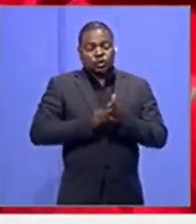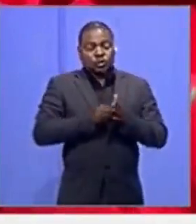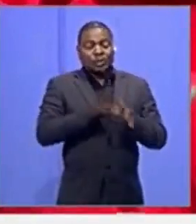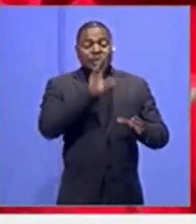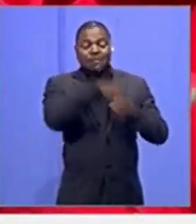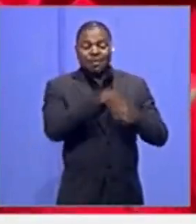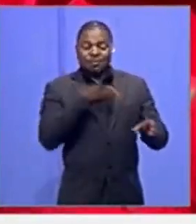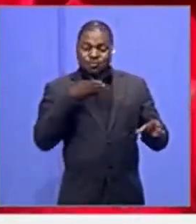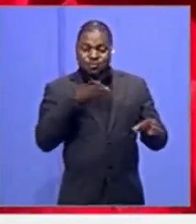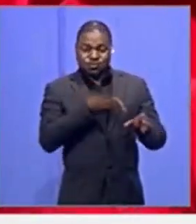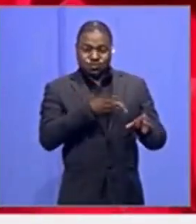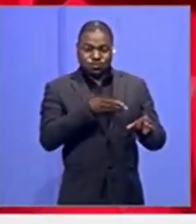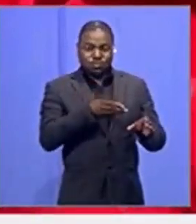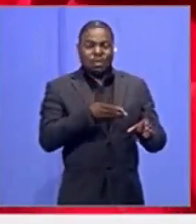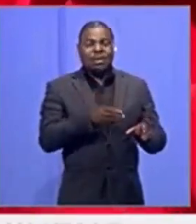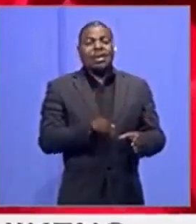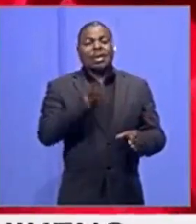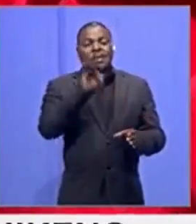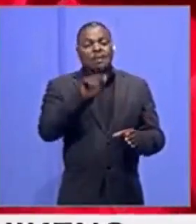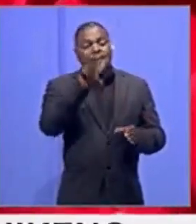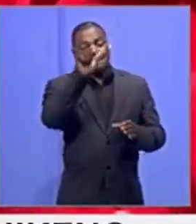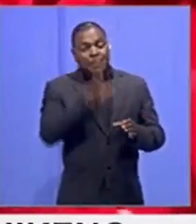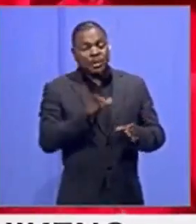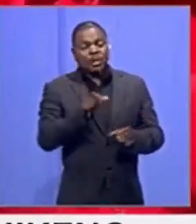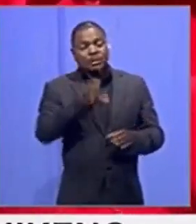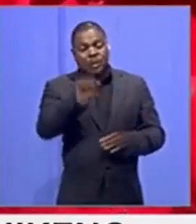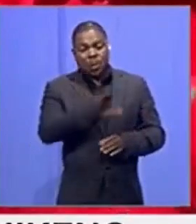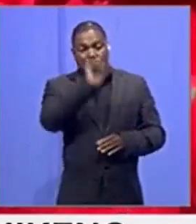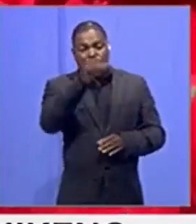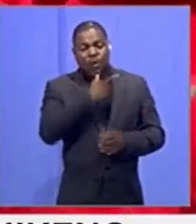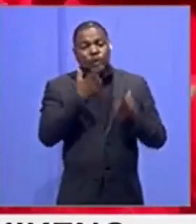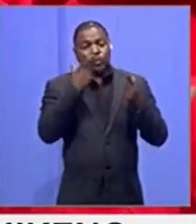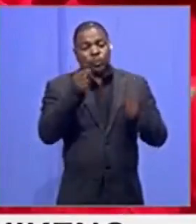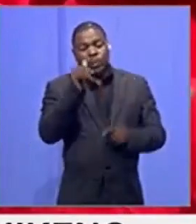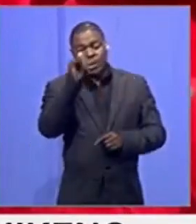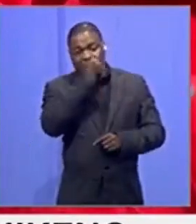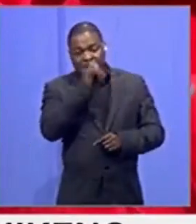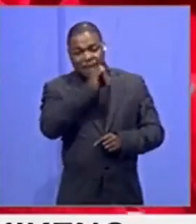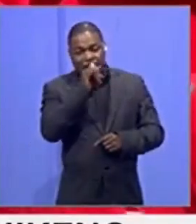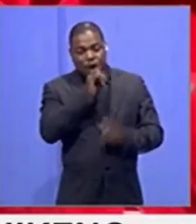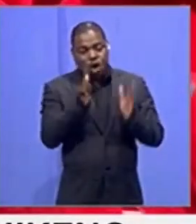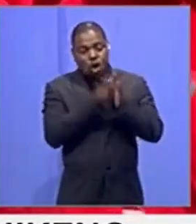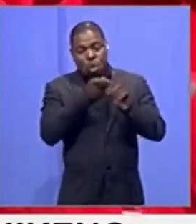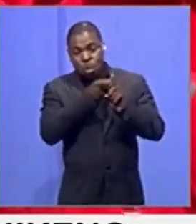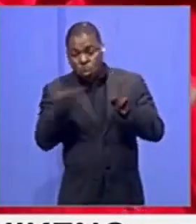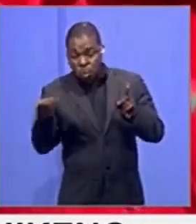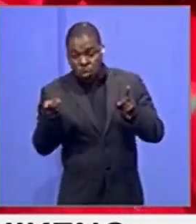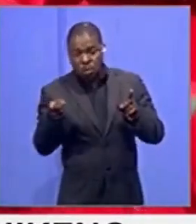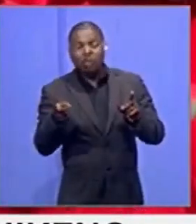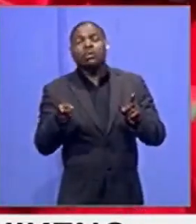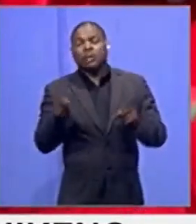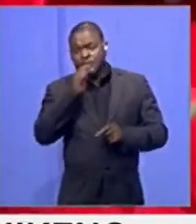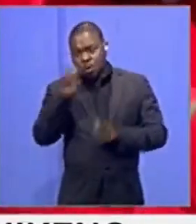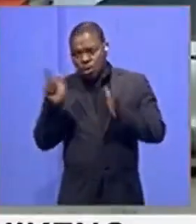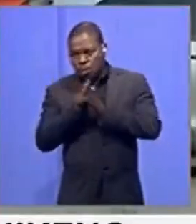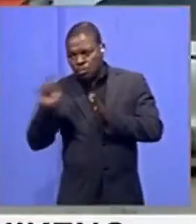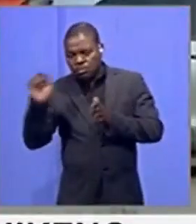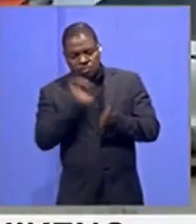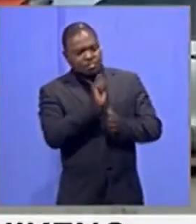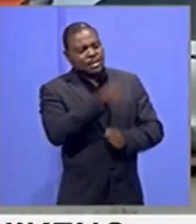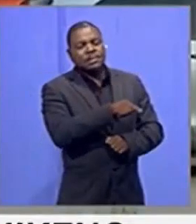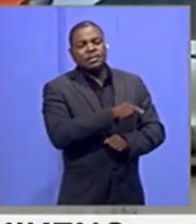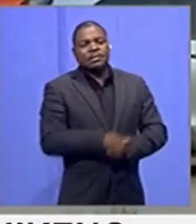engages in an illegal activity in South Africa is running an illegal activity and the law must take its course.